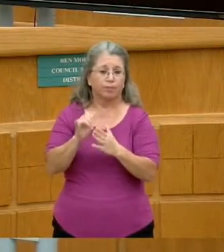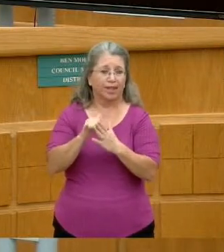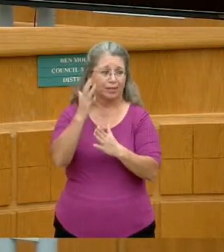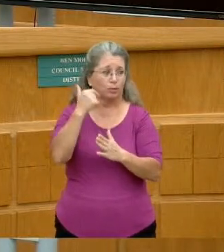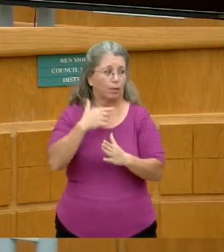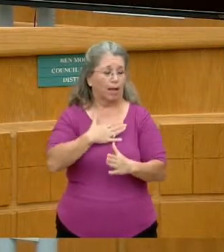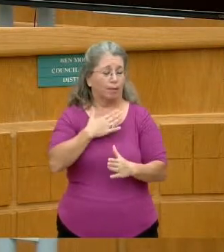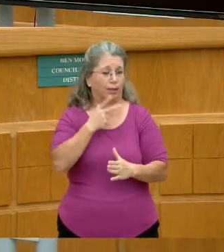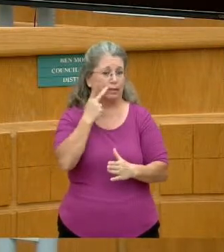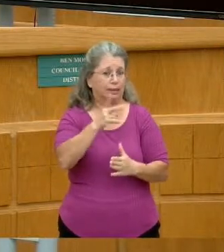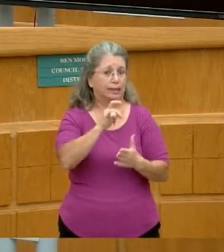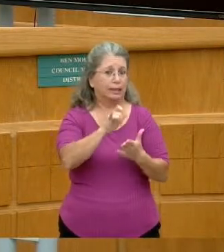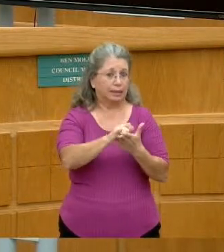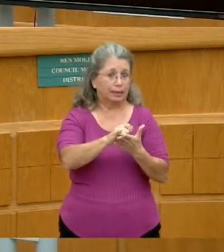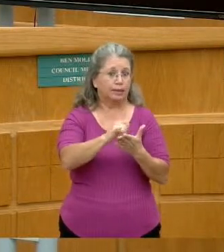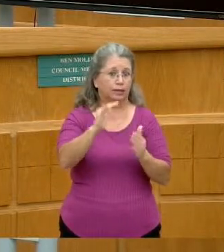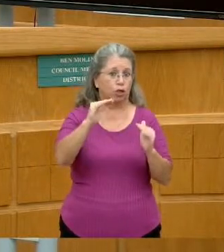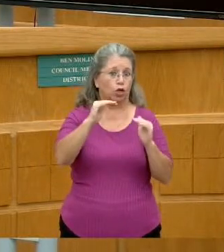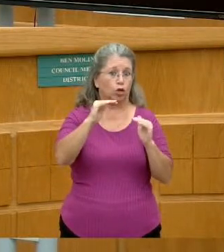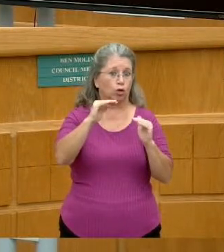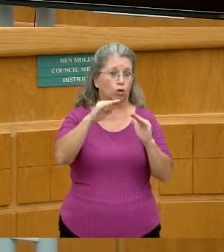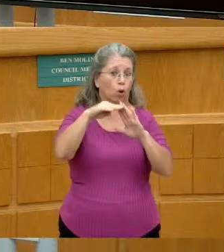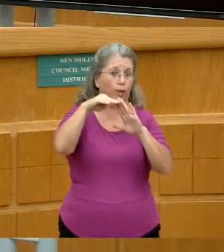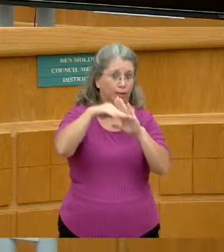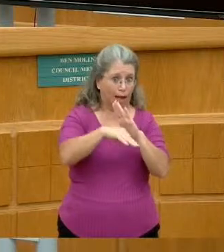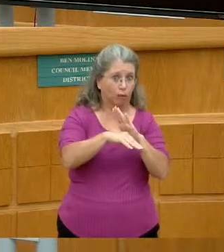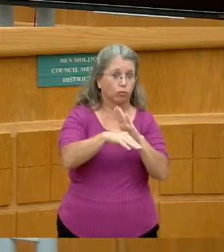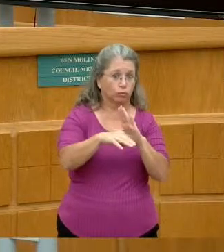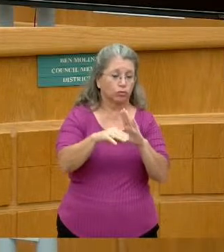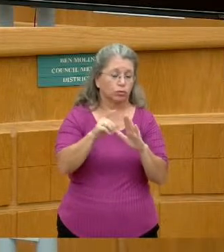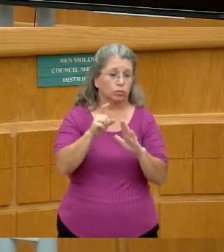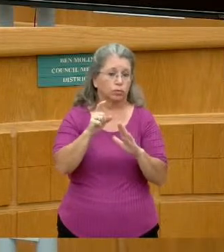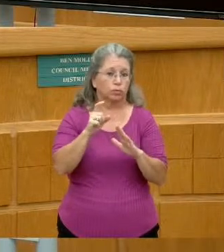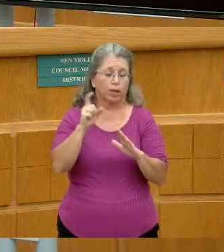decrease those numbers of encounters if we want to get this under control.